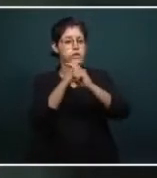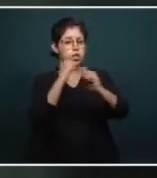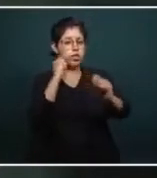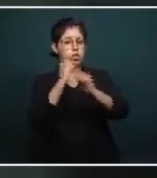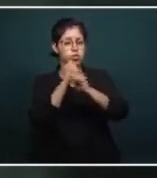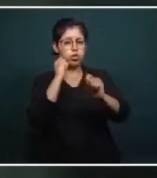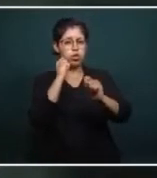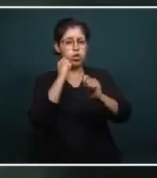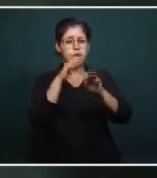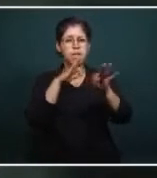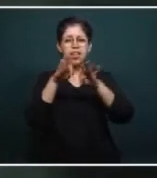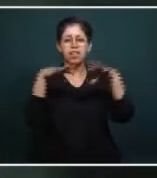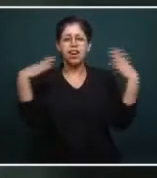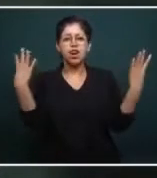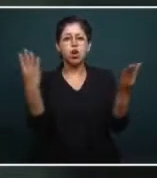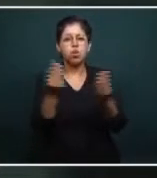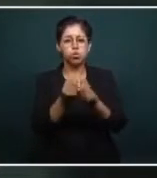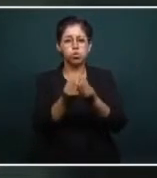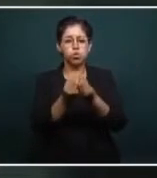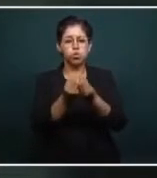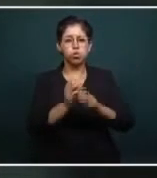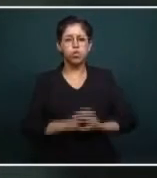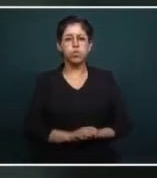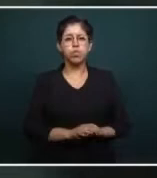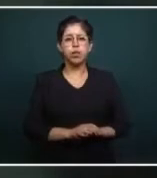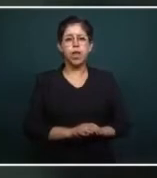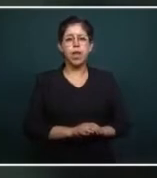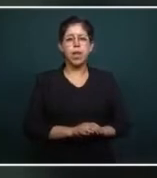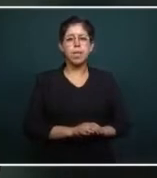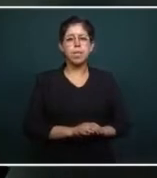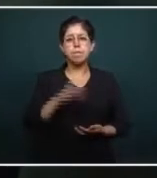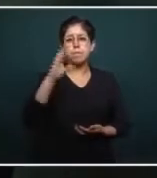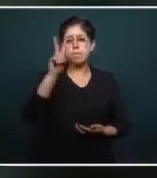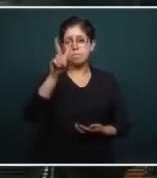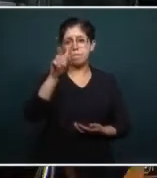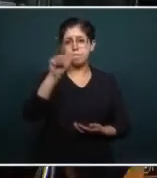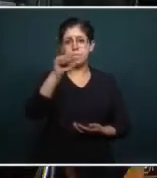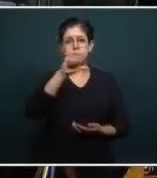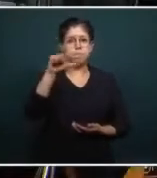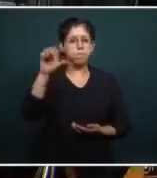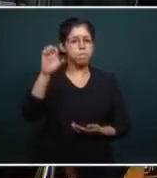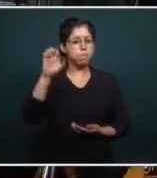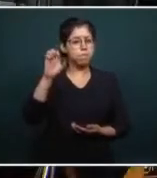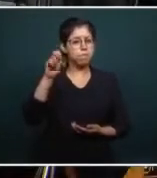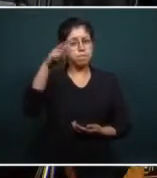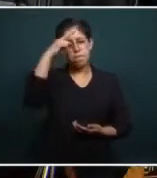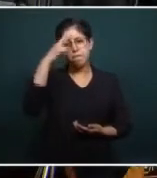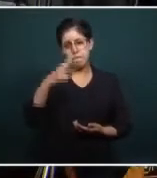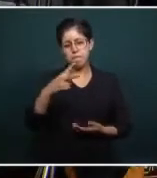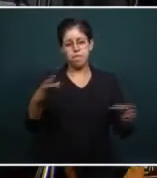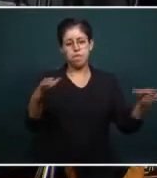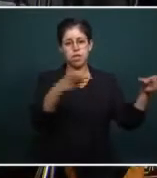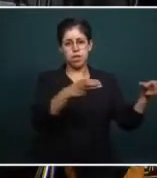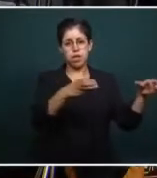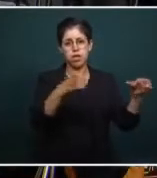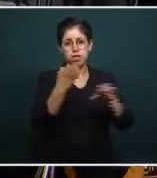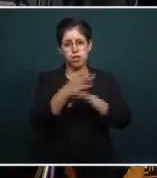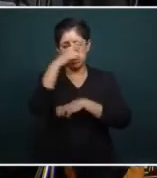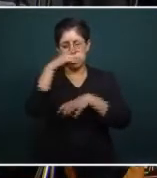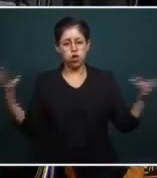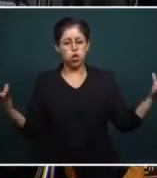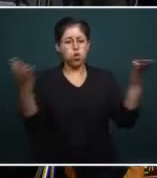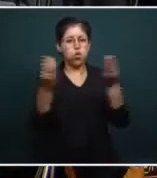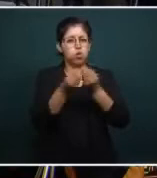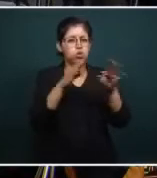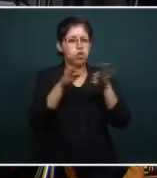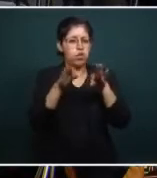transportation, and it's permitted us to have a coordinated effort in the whole state of Mexico.